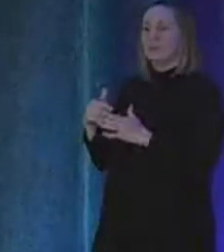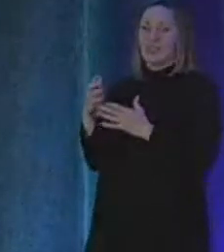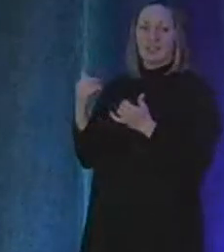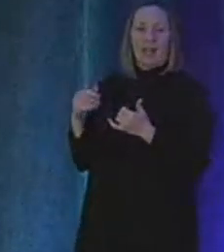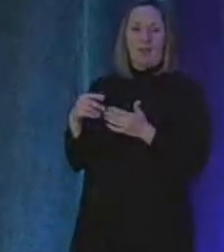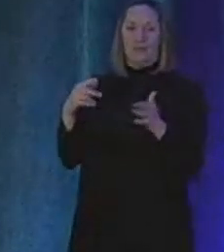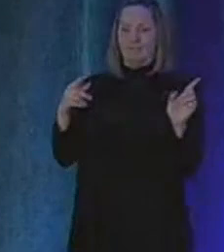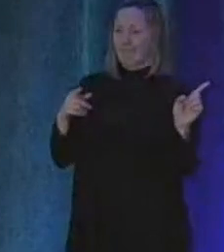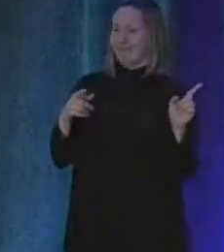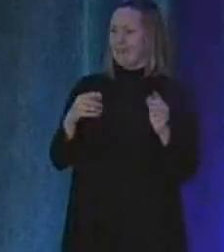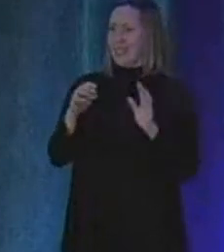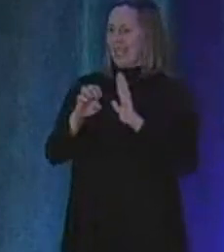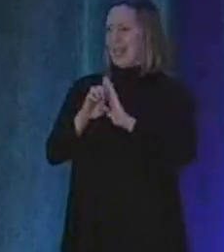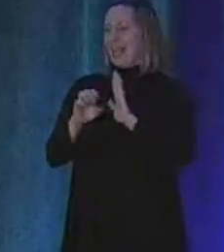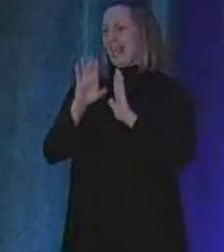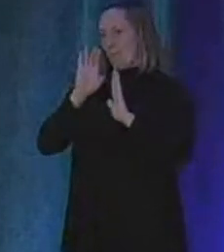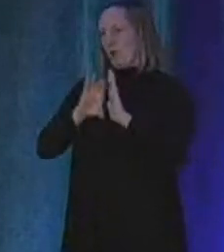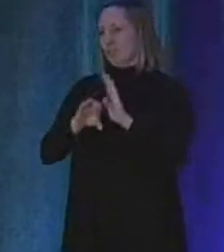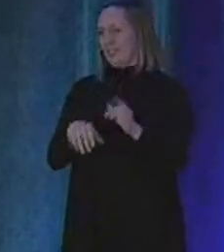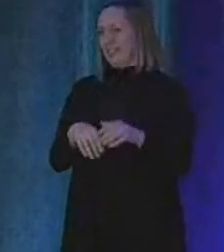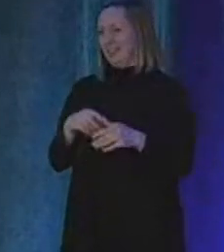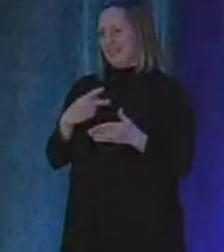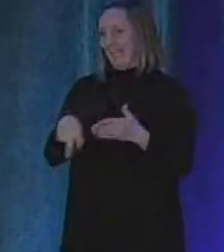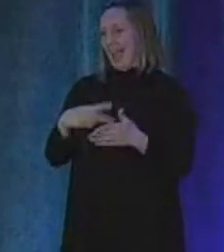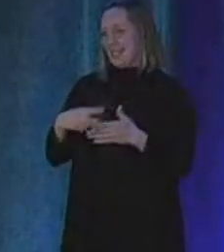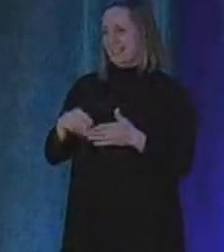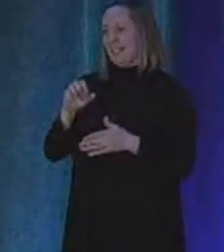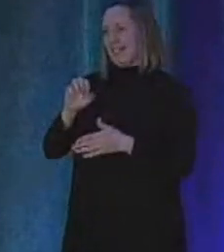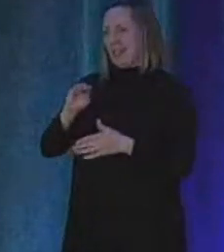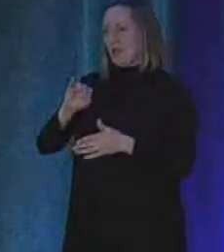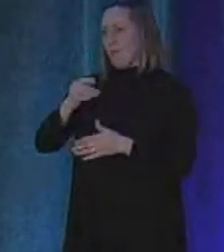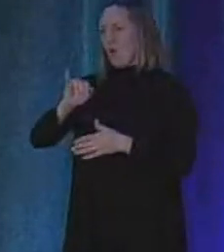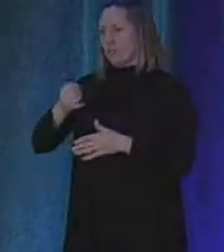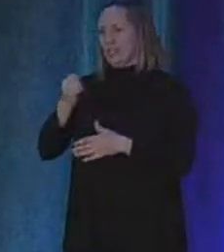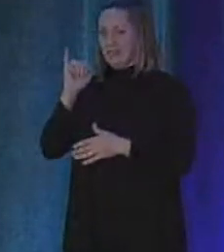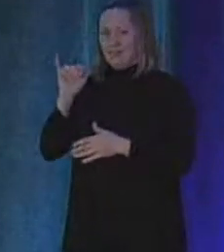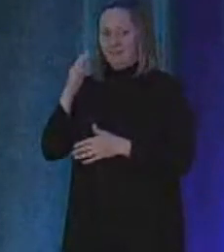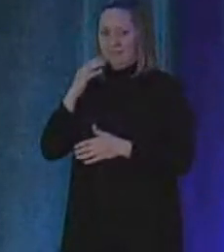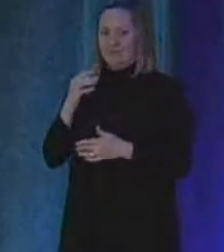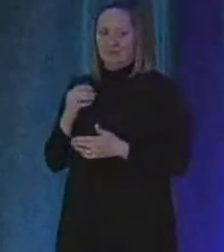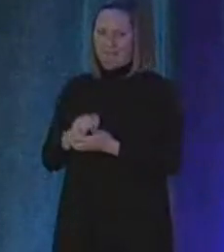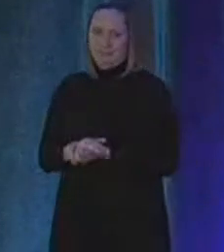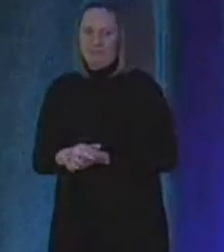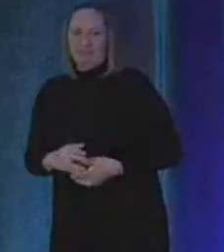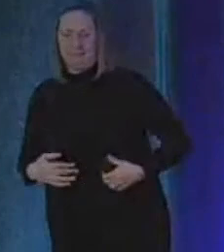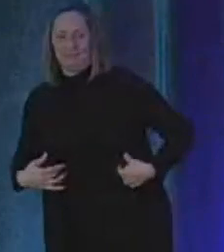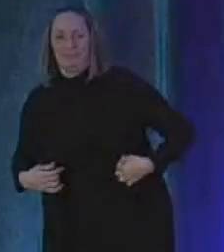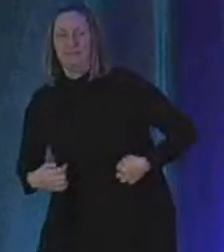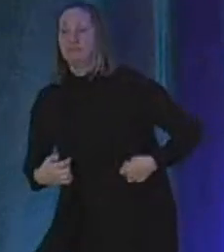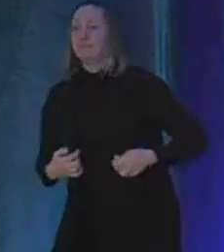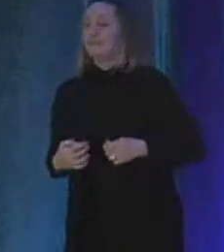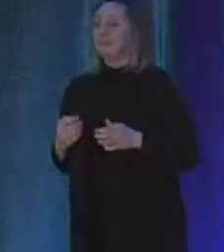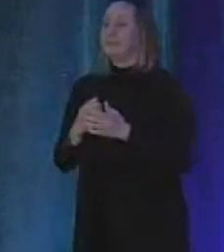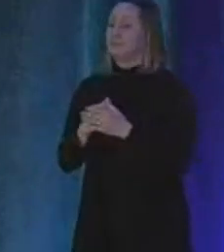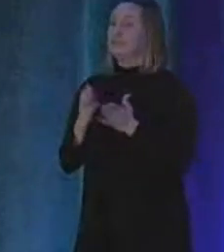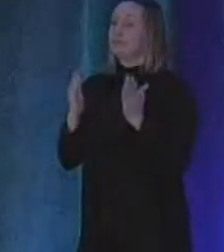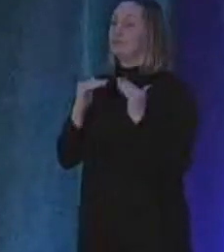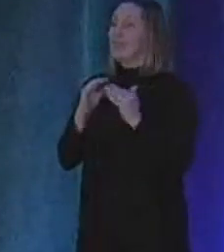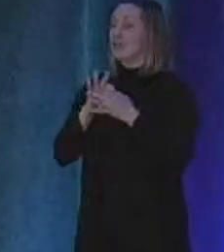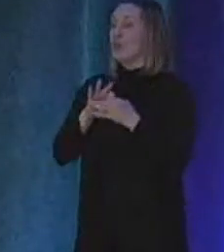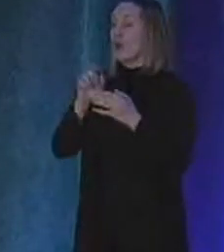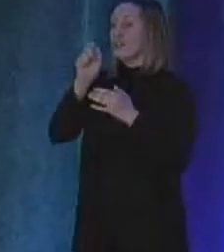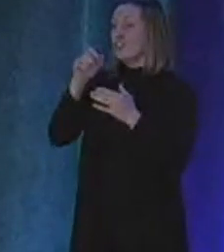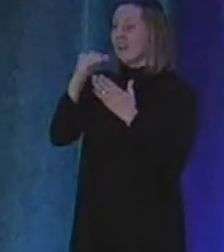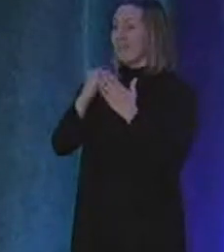was appropriate to this. So if you want to dance the best you ever did, do this, I guess. Now, as far as